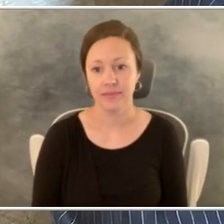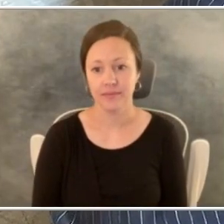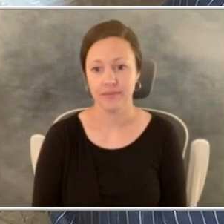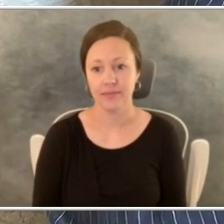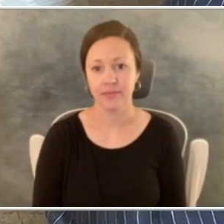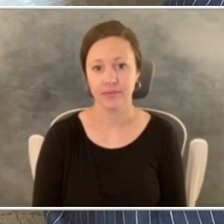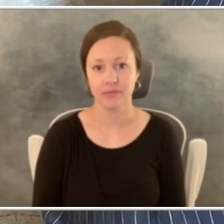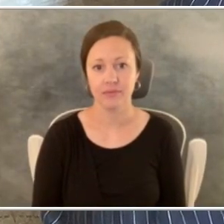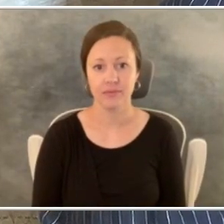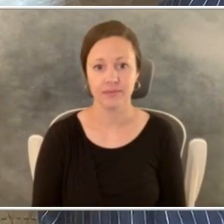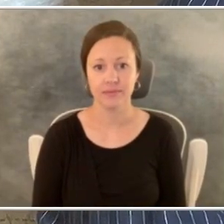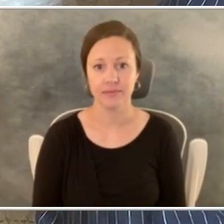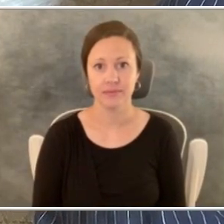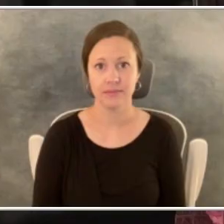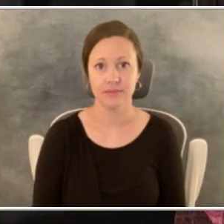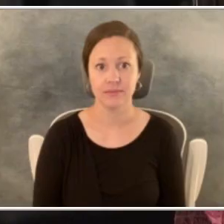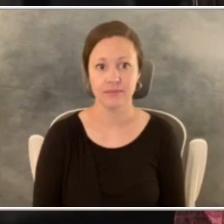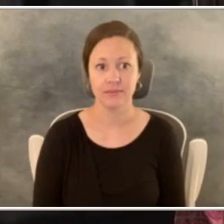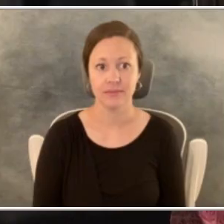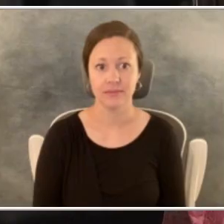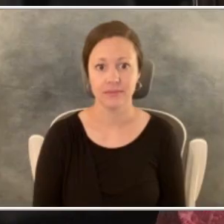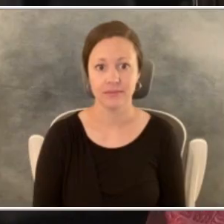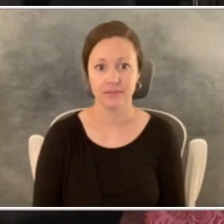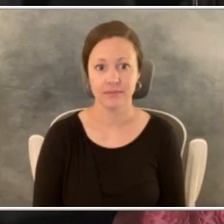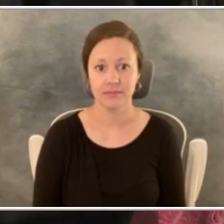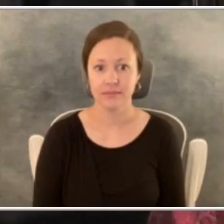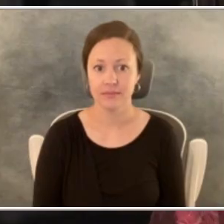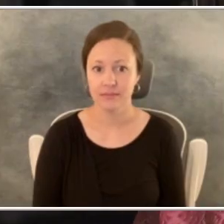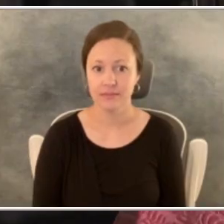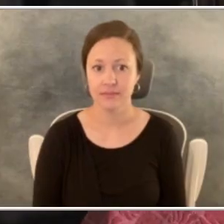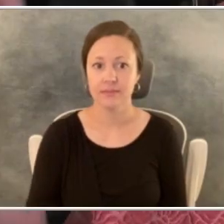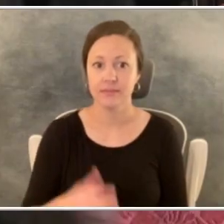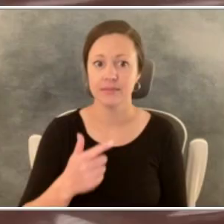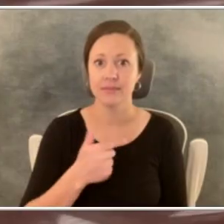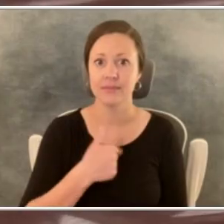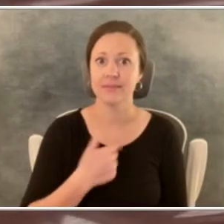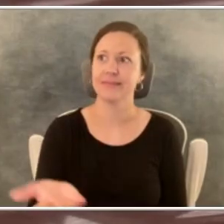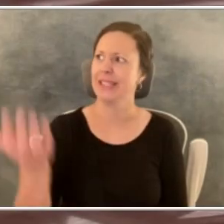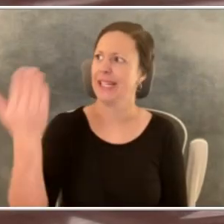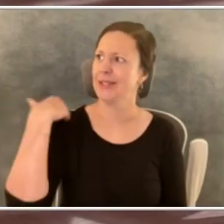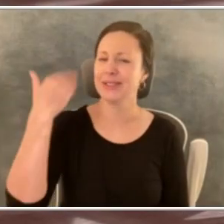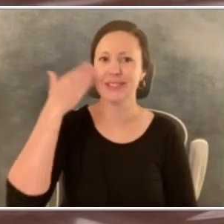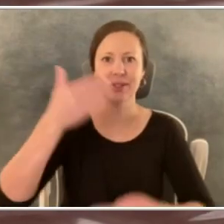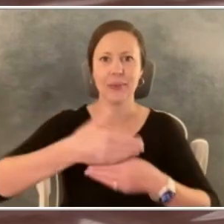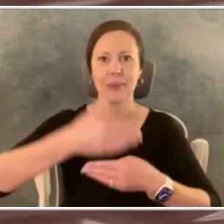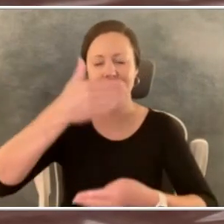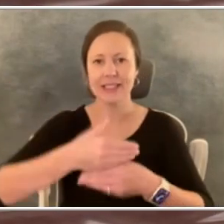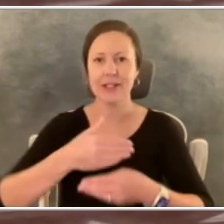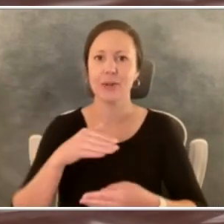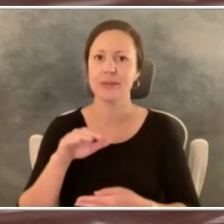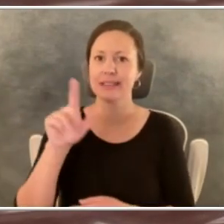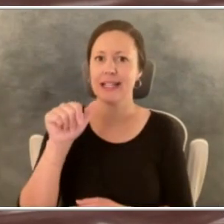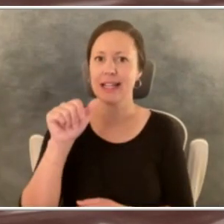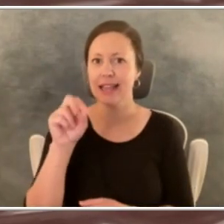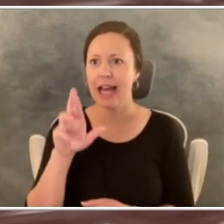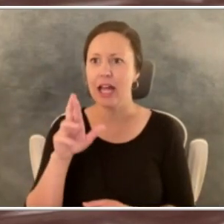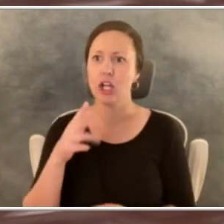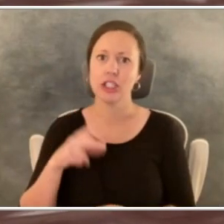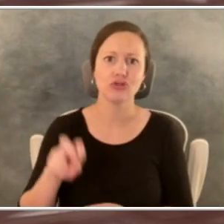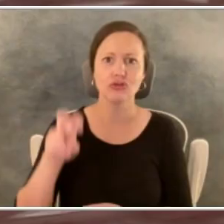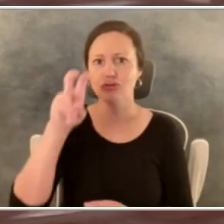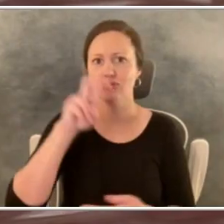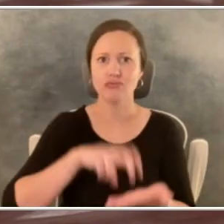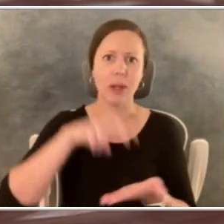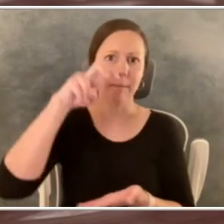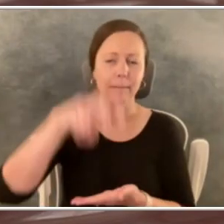I'm like, this is getting old. I don't like. I used to jump out of windows and climb ladders. For nearly 4 decades, Jack Holcomb served